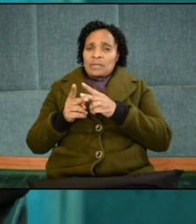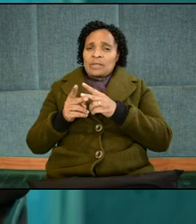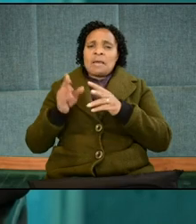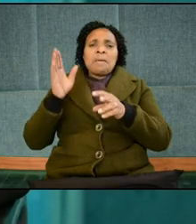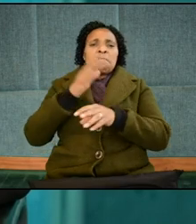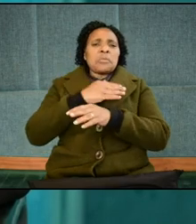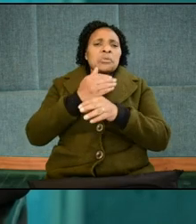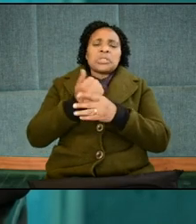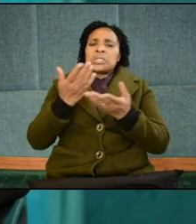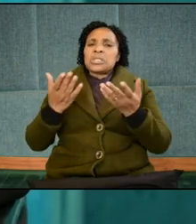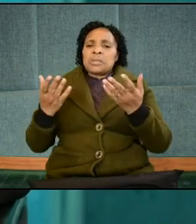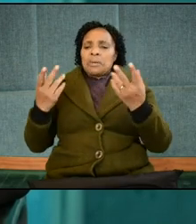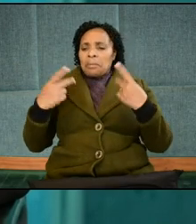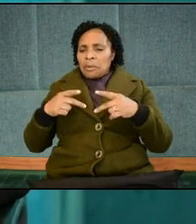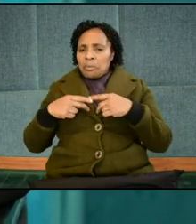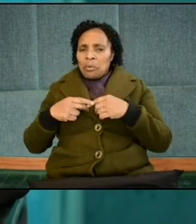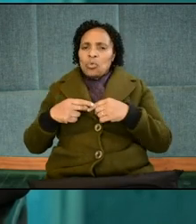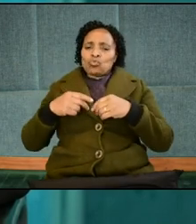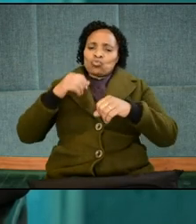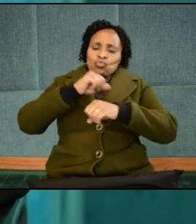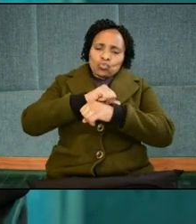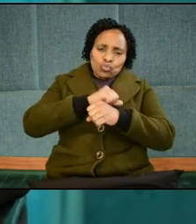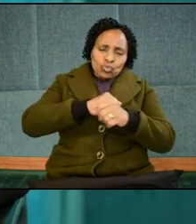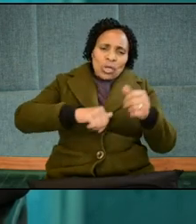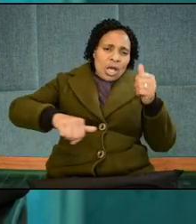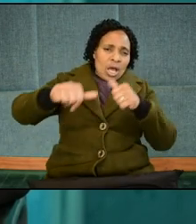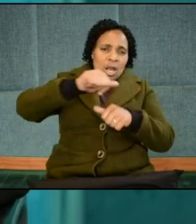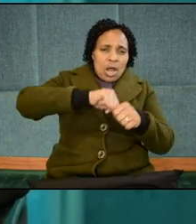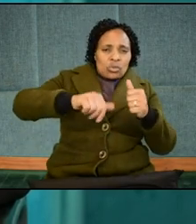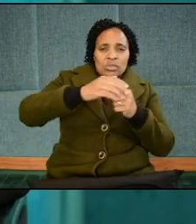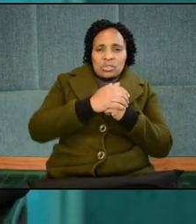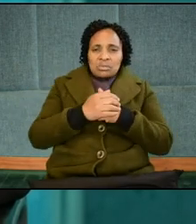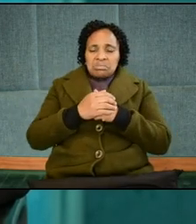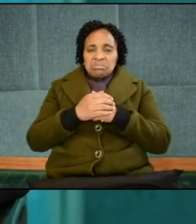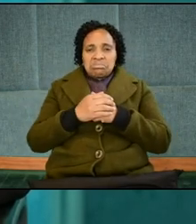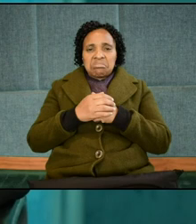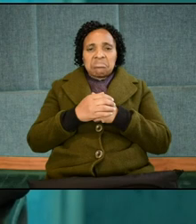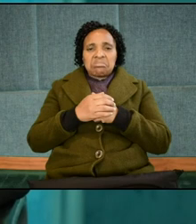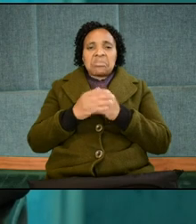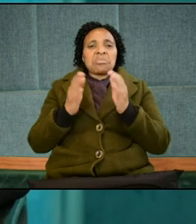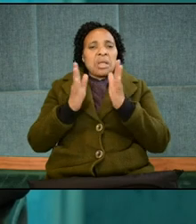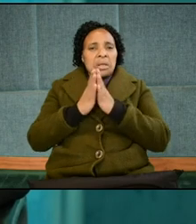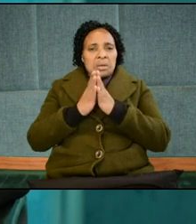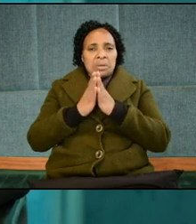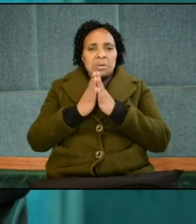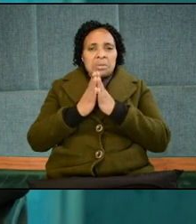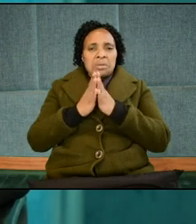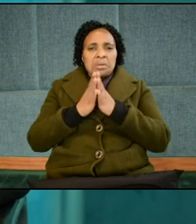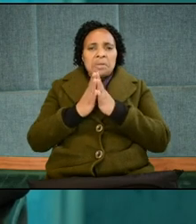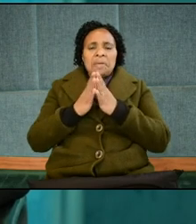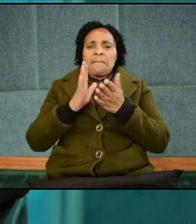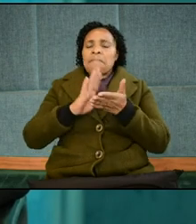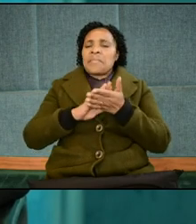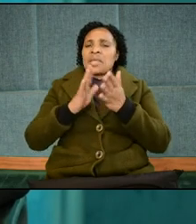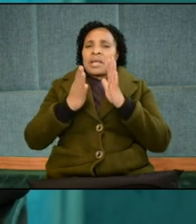Music artists visit schools all around. Sure. And it's